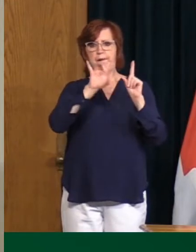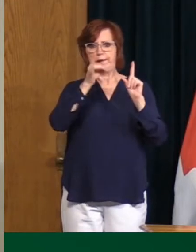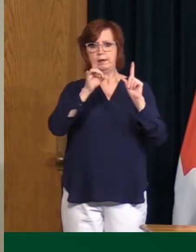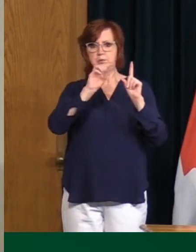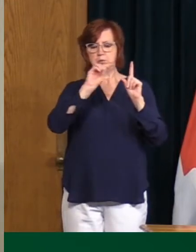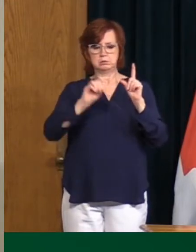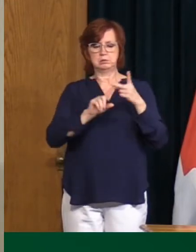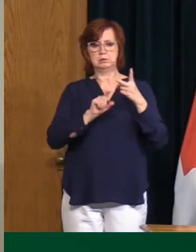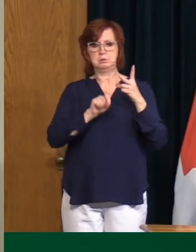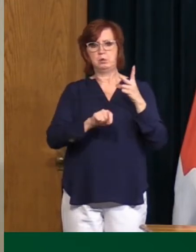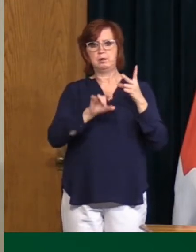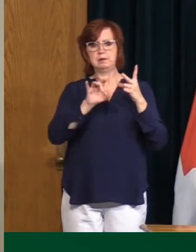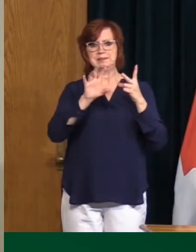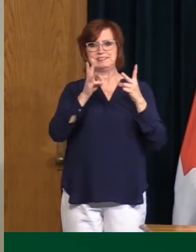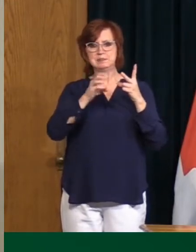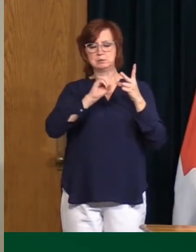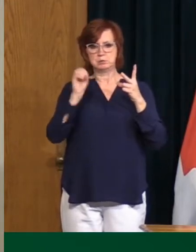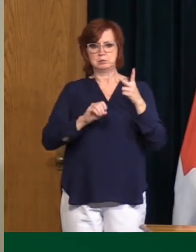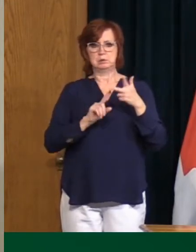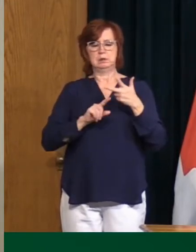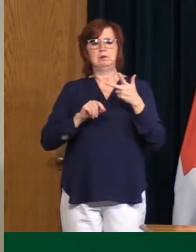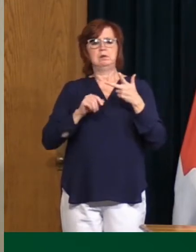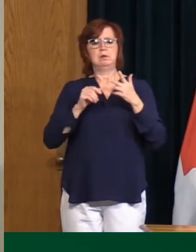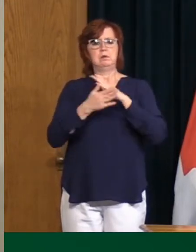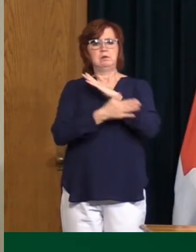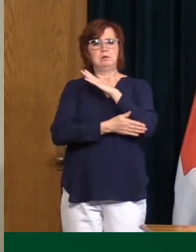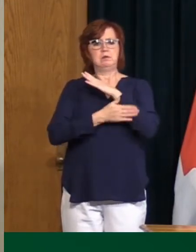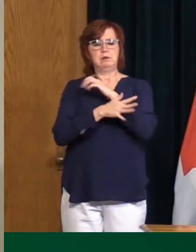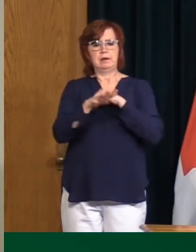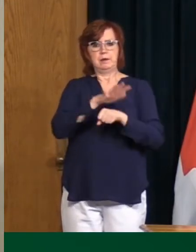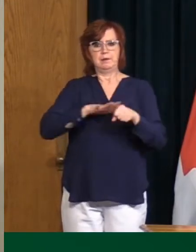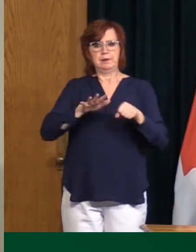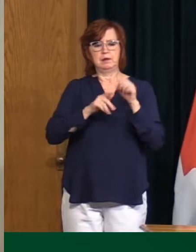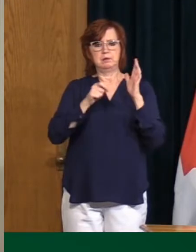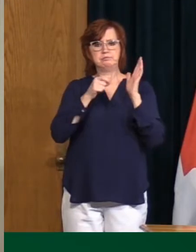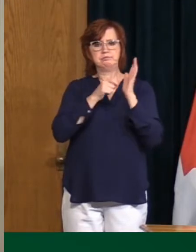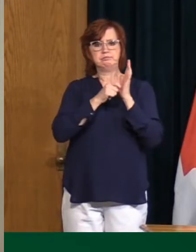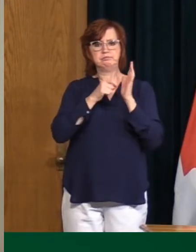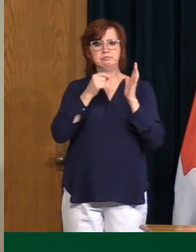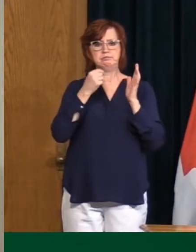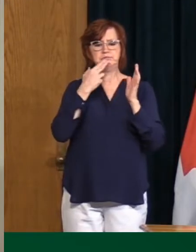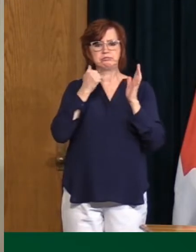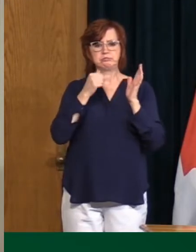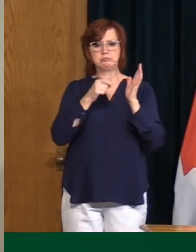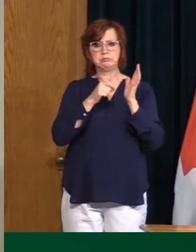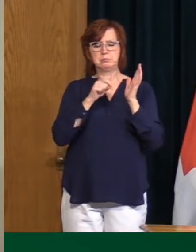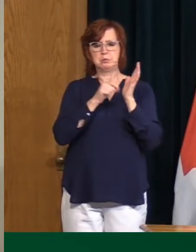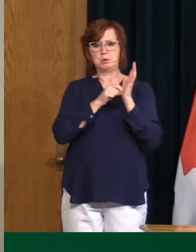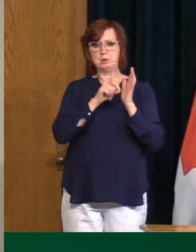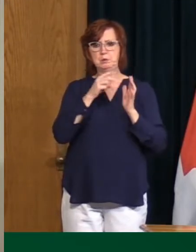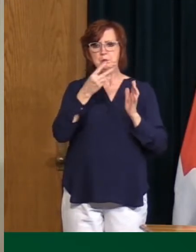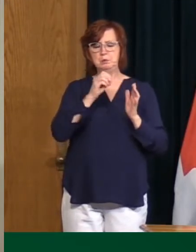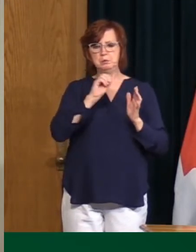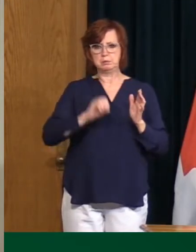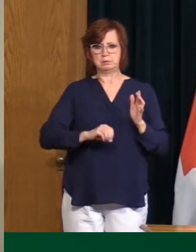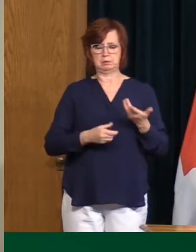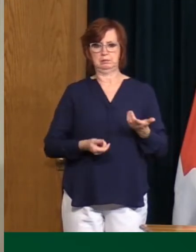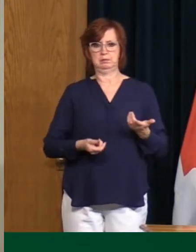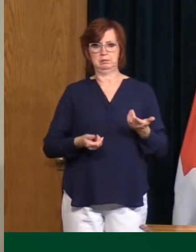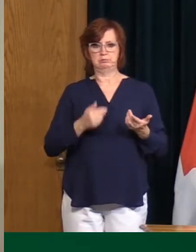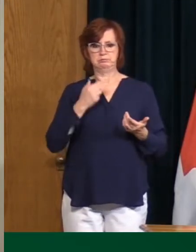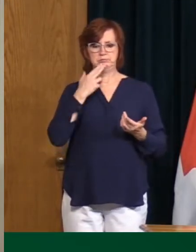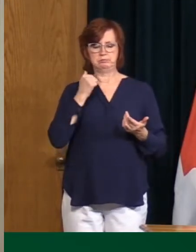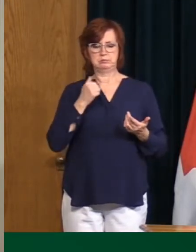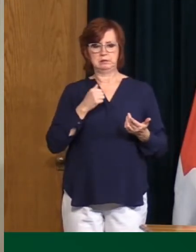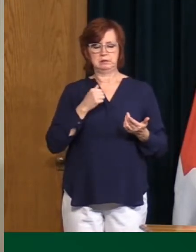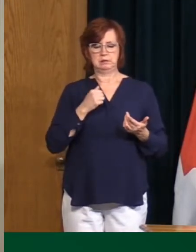lot of COVID activity, but that's exactly the reason why we hope that with this expanded criteria and making it even easier to get tested,